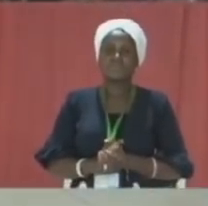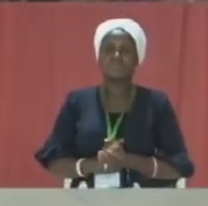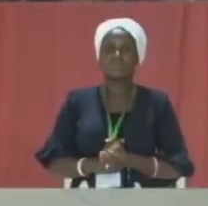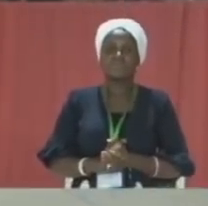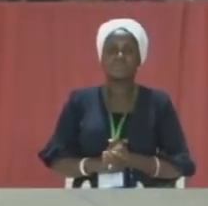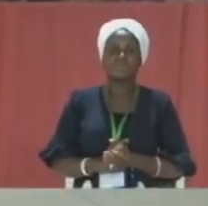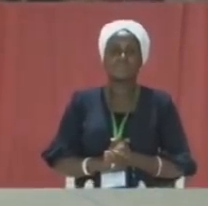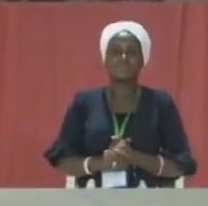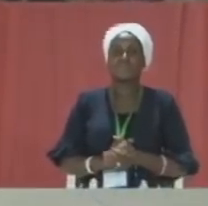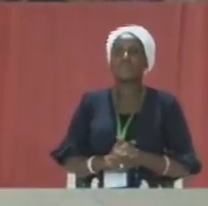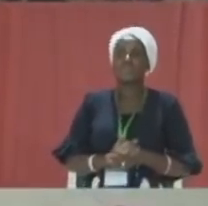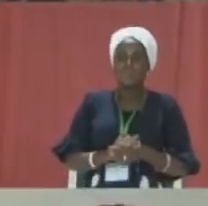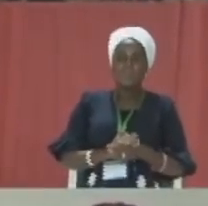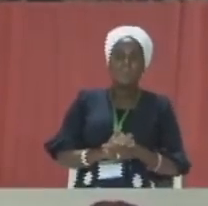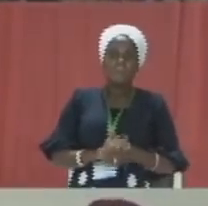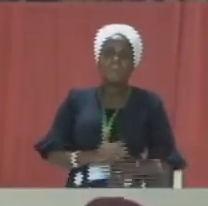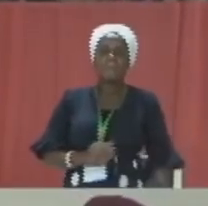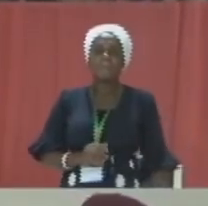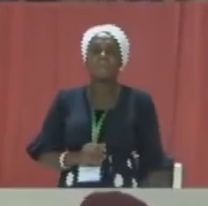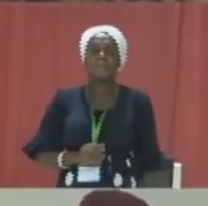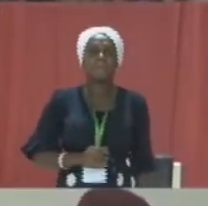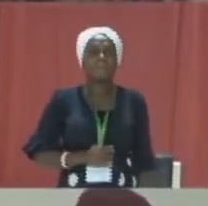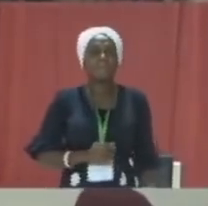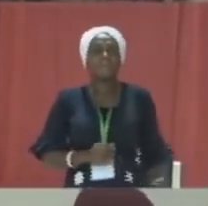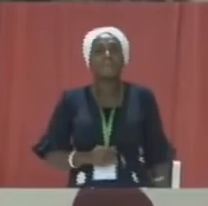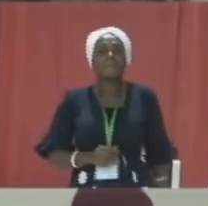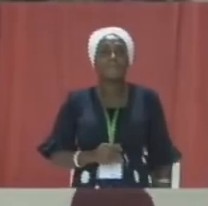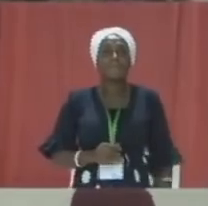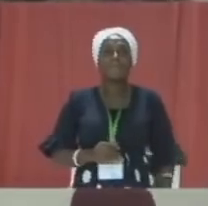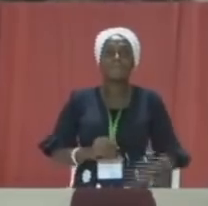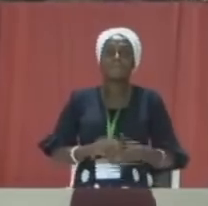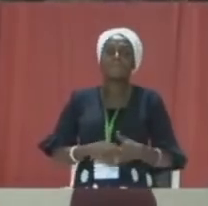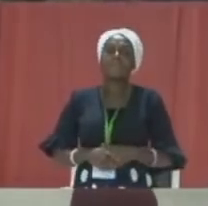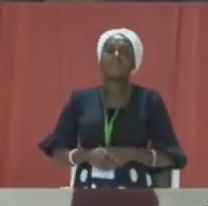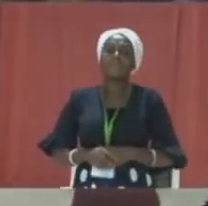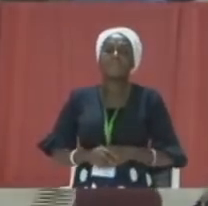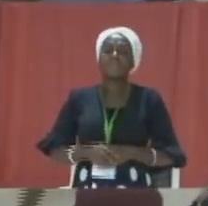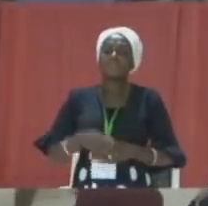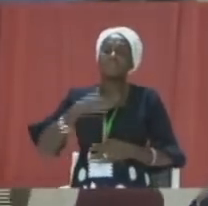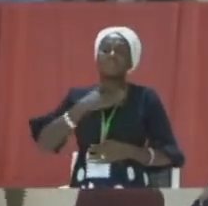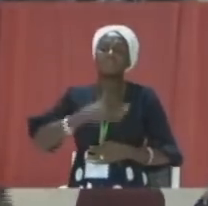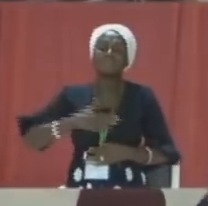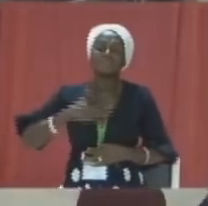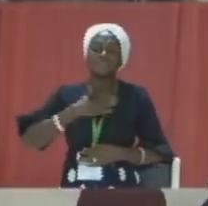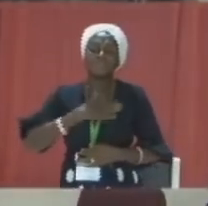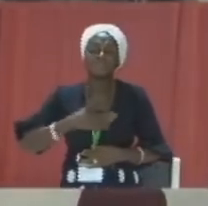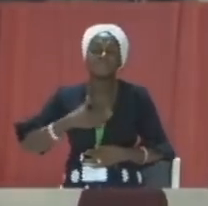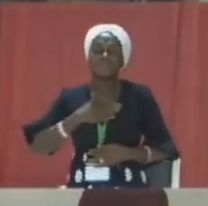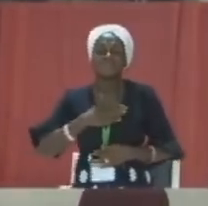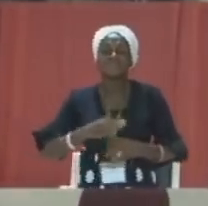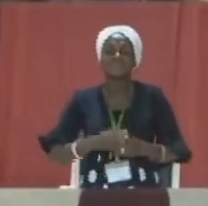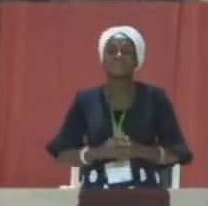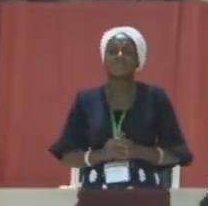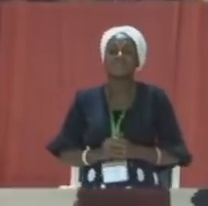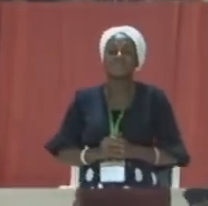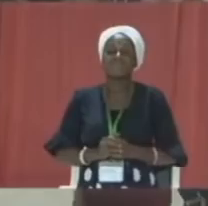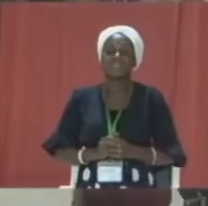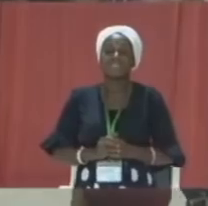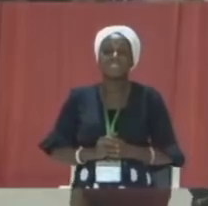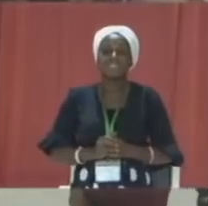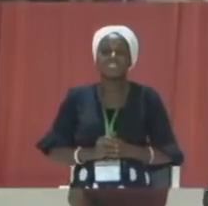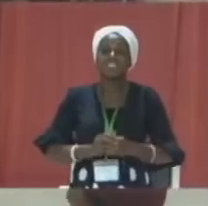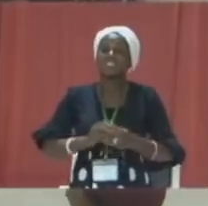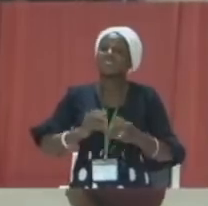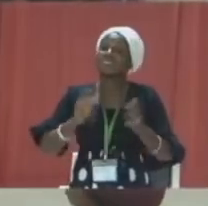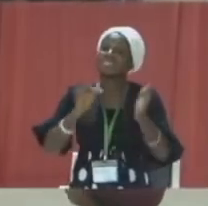Just keep coming. Just keep coming. Brethren, it was quite a price